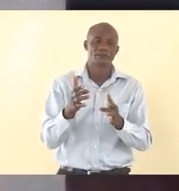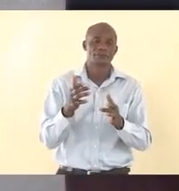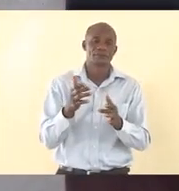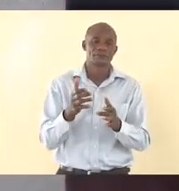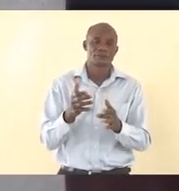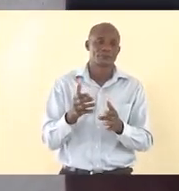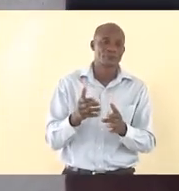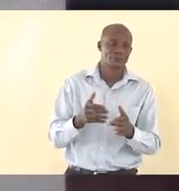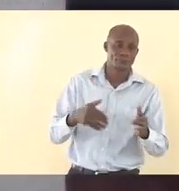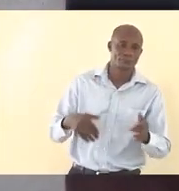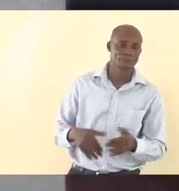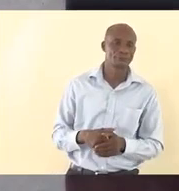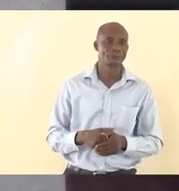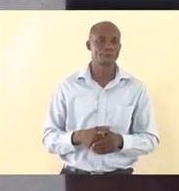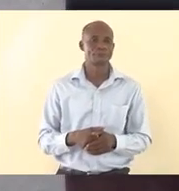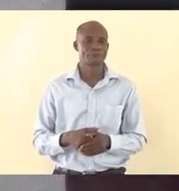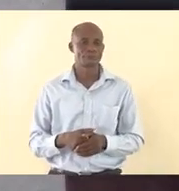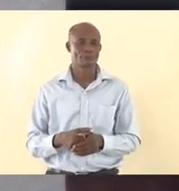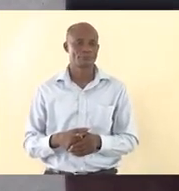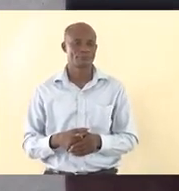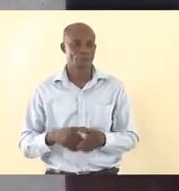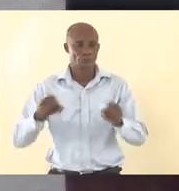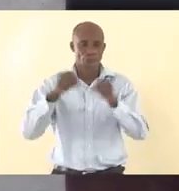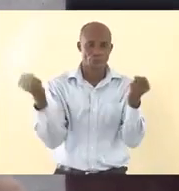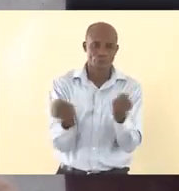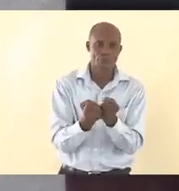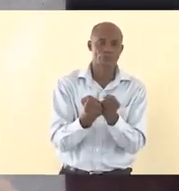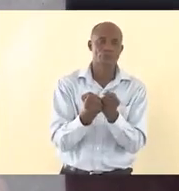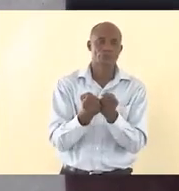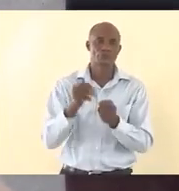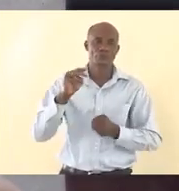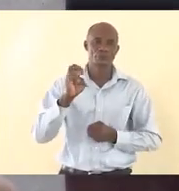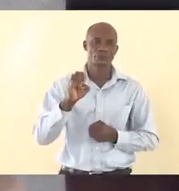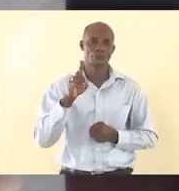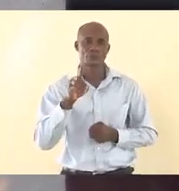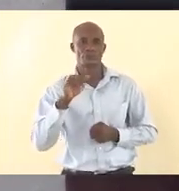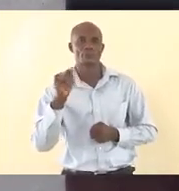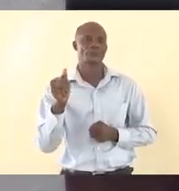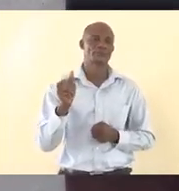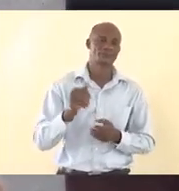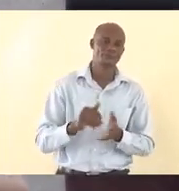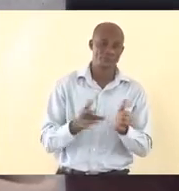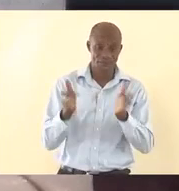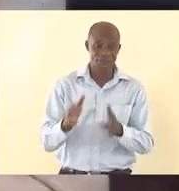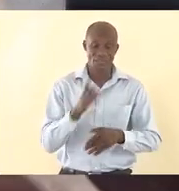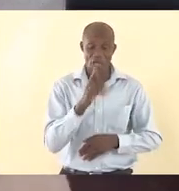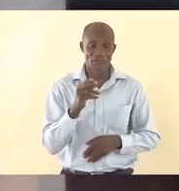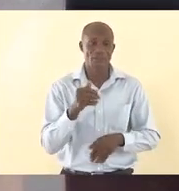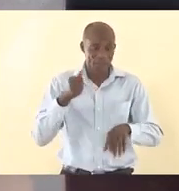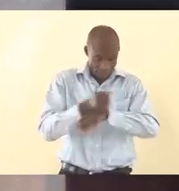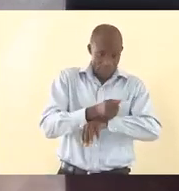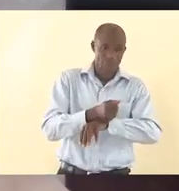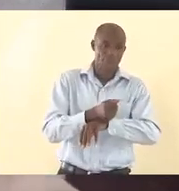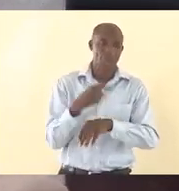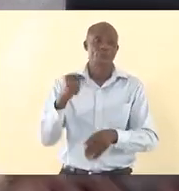Actually, Christians, when you see social media, Christians are the ones that blast Christianity more than any other. The church has not done